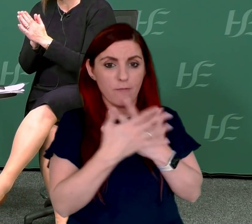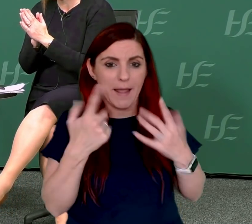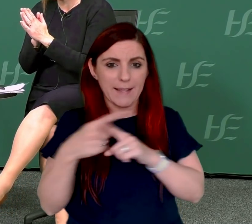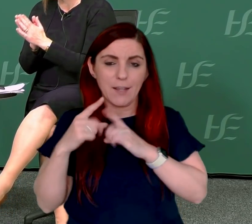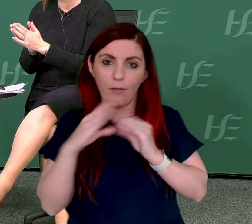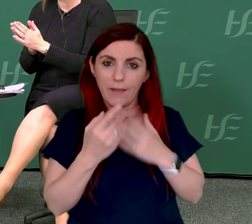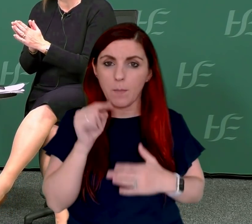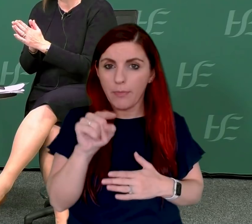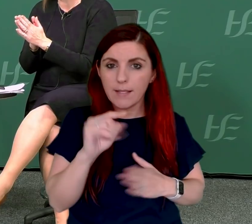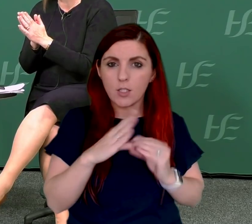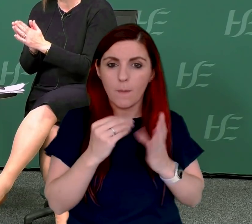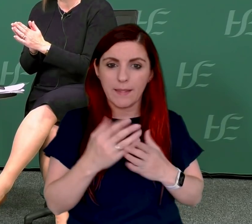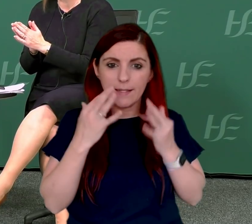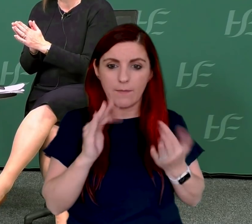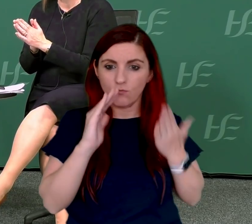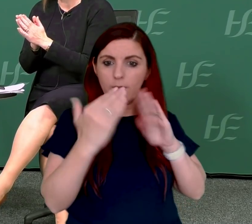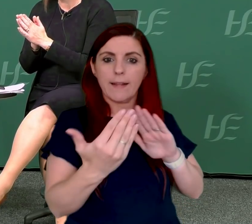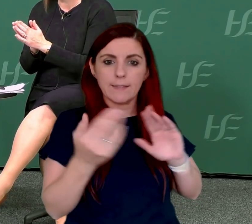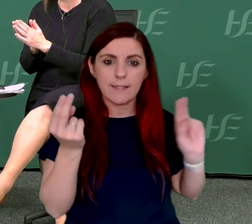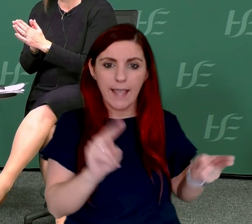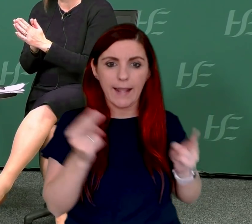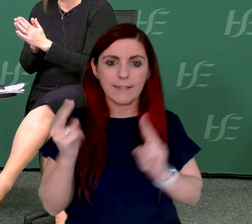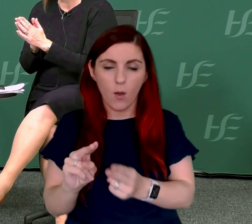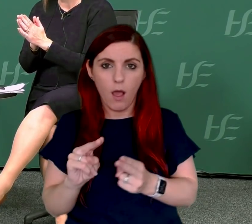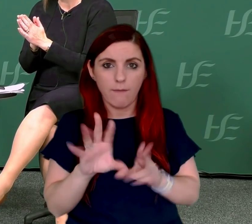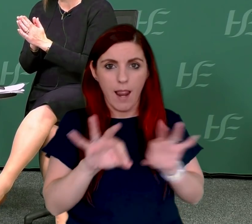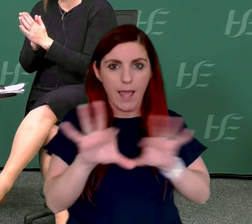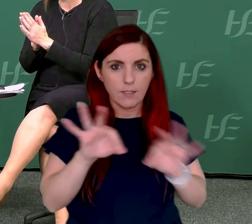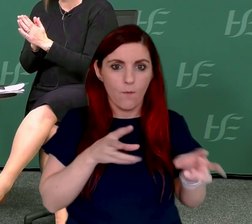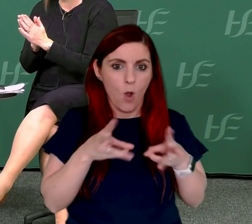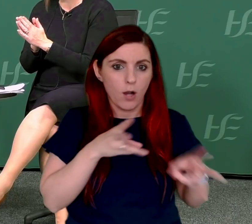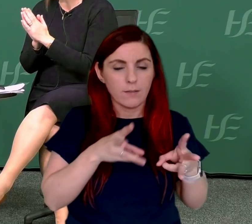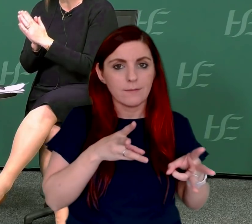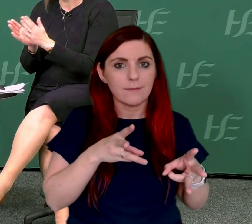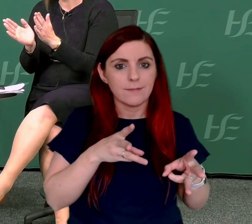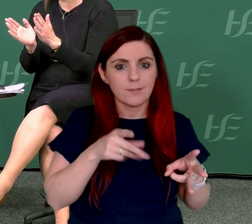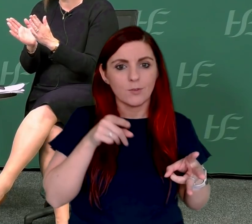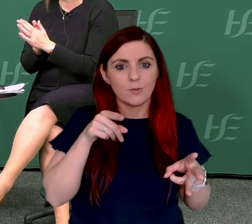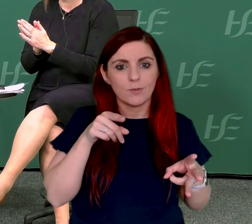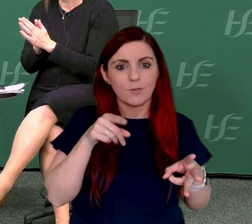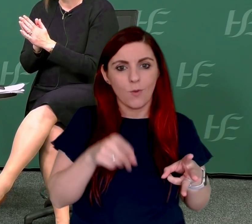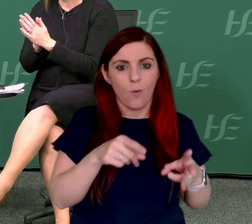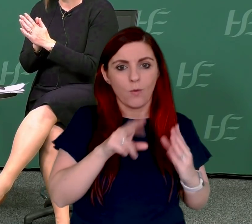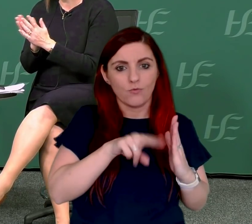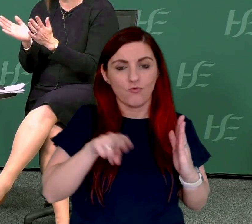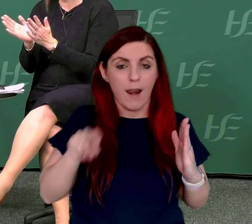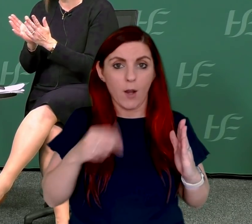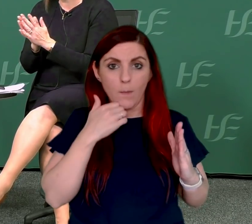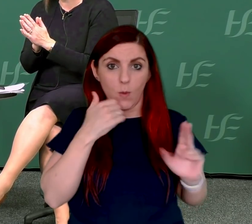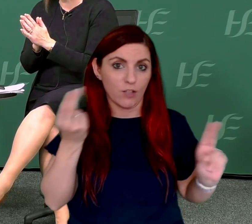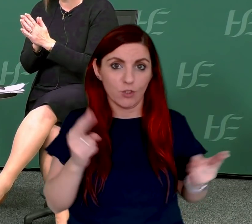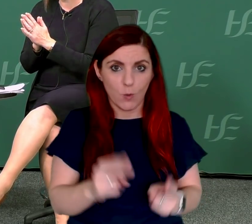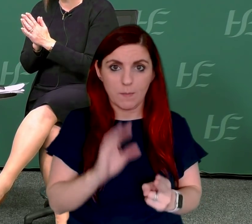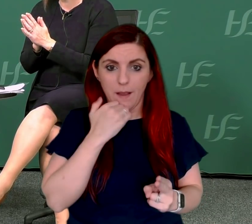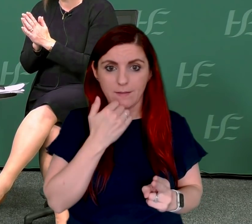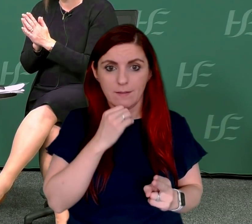something that absolutely reflects a scaling down of elective work. So once we start scaling down, trolley guard will start to go green. That's the reality. So